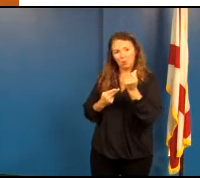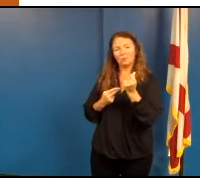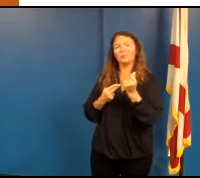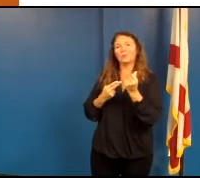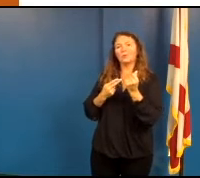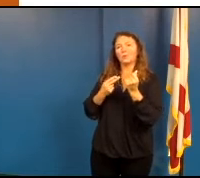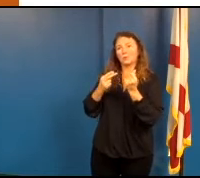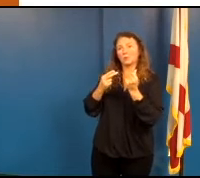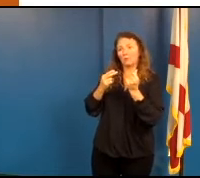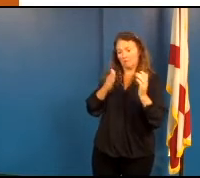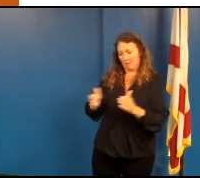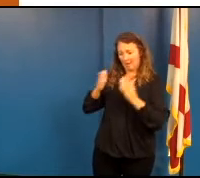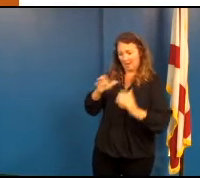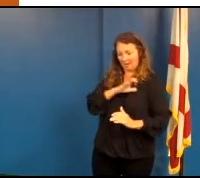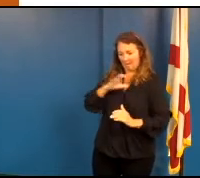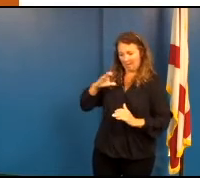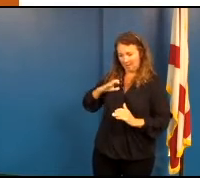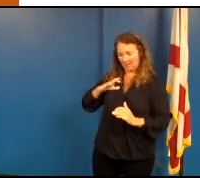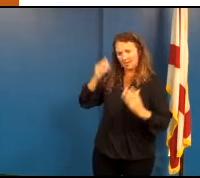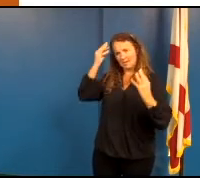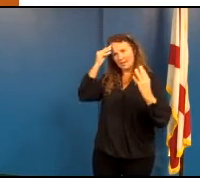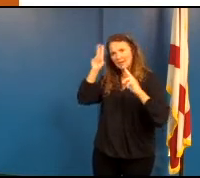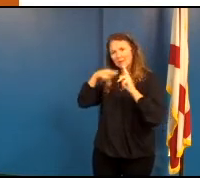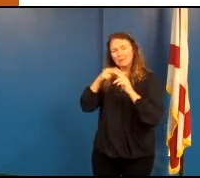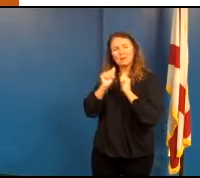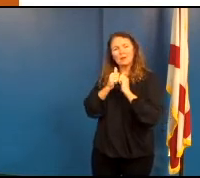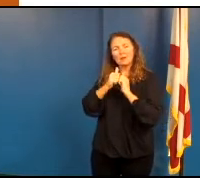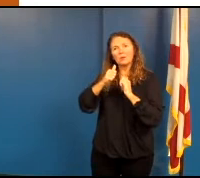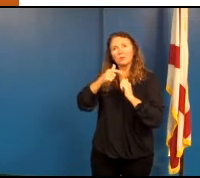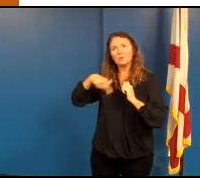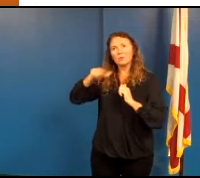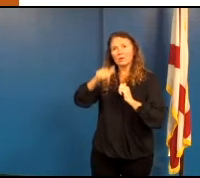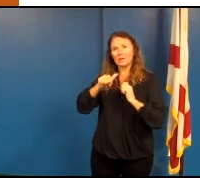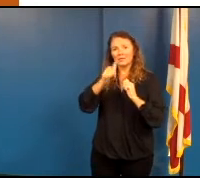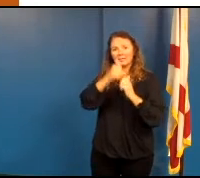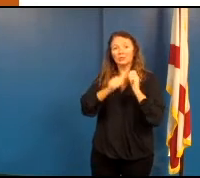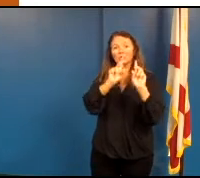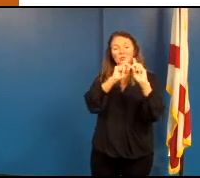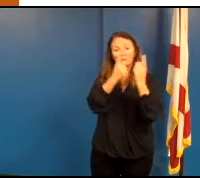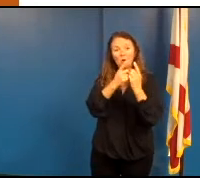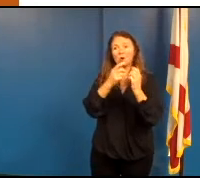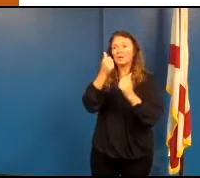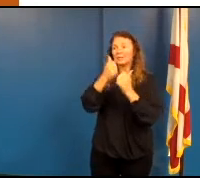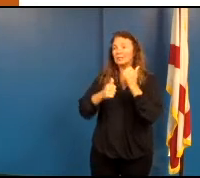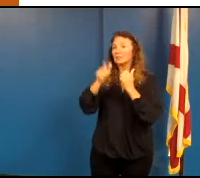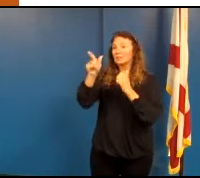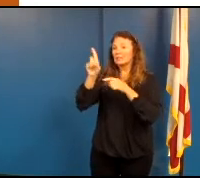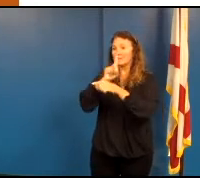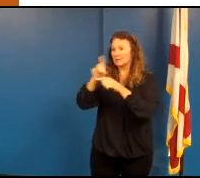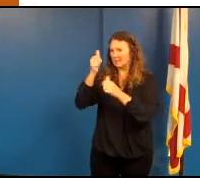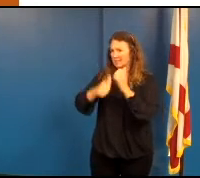the strategic planning committee, thinking about how then do departments and disciplines align to those